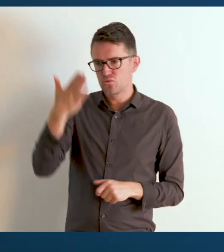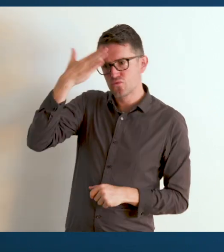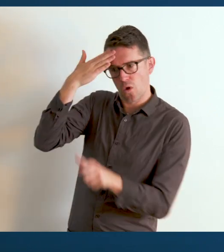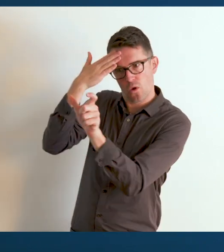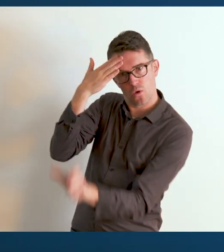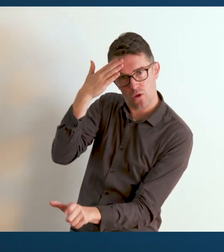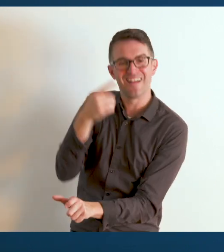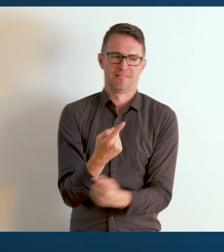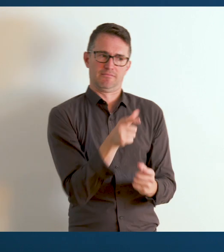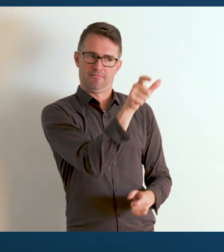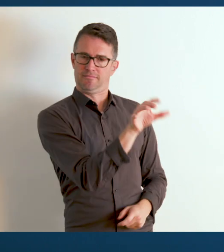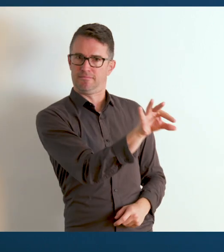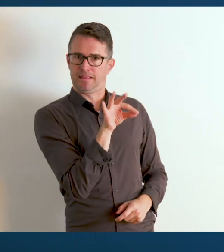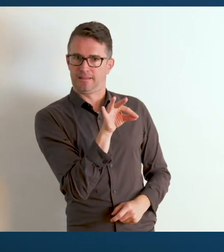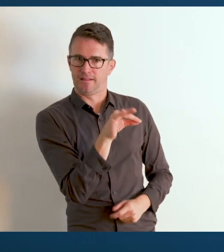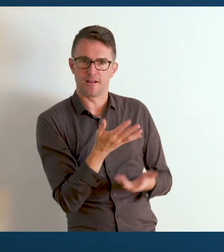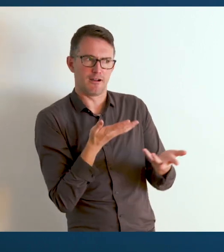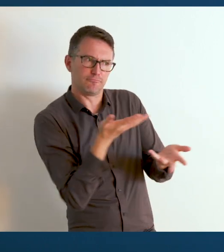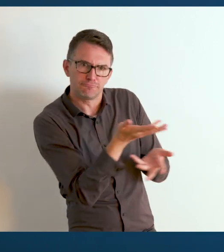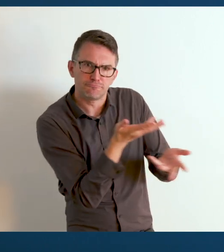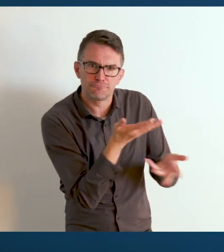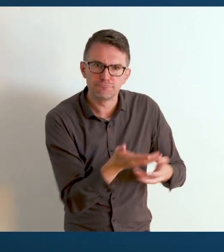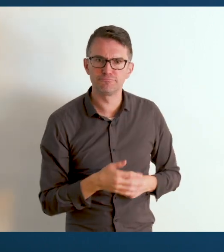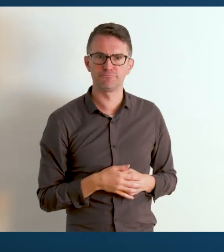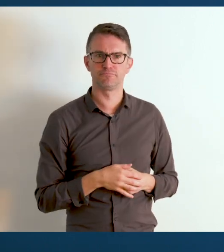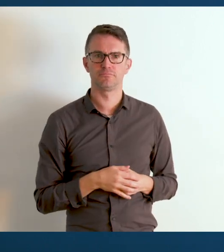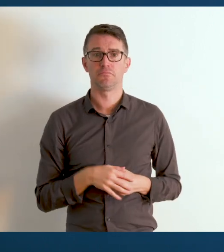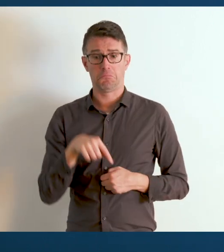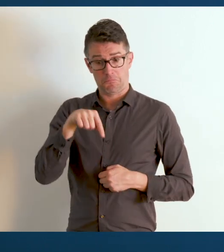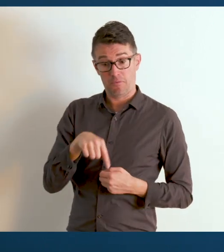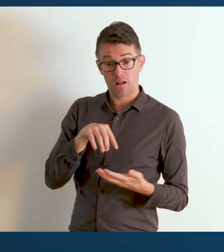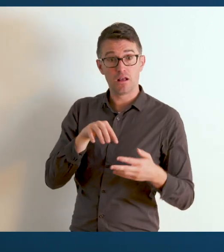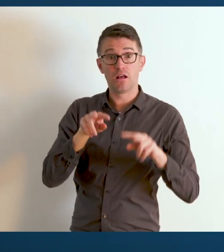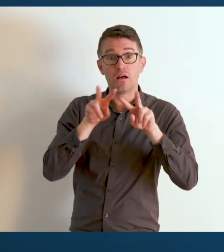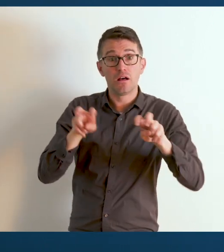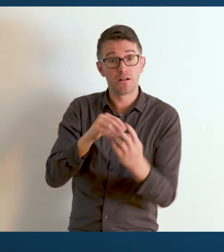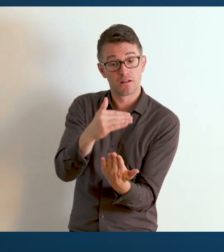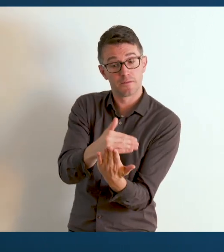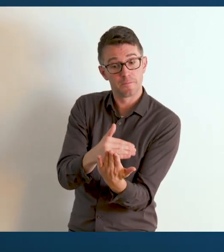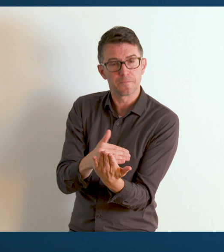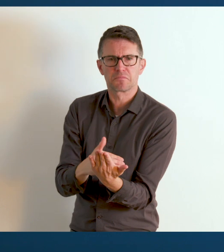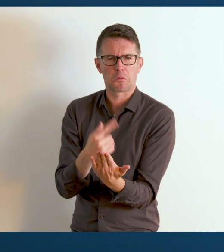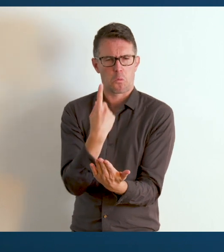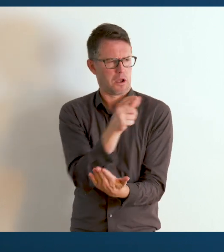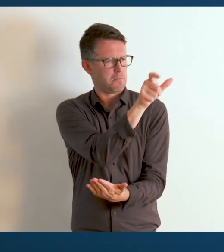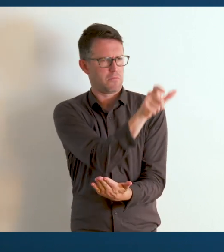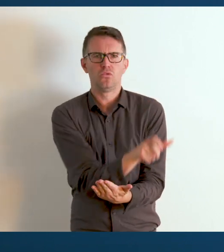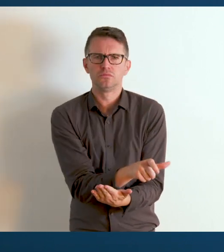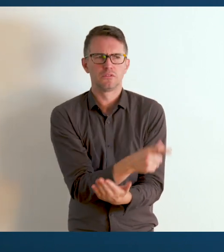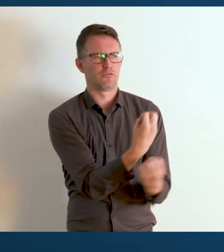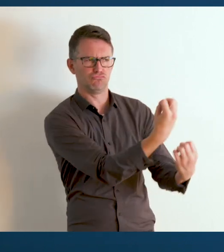the child, who knows the family, because these surveys are usually conducted with one informant,